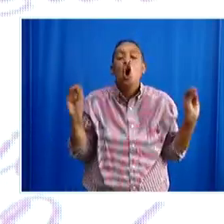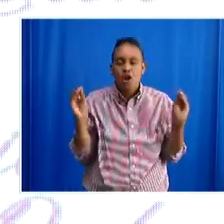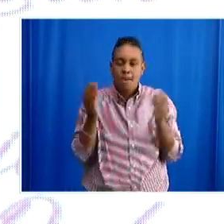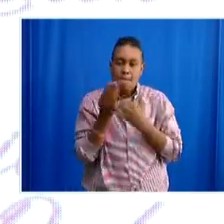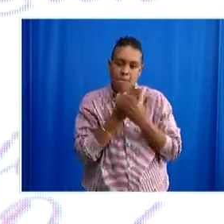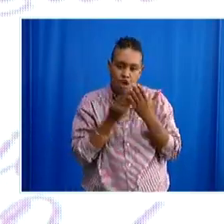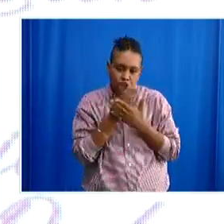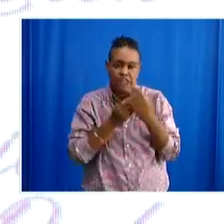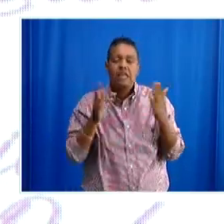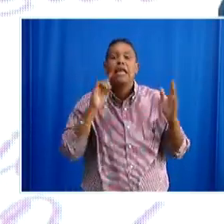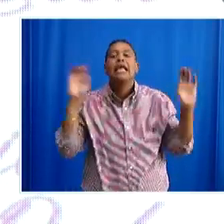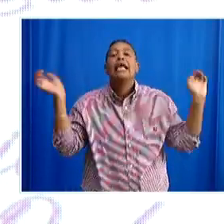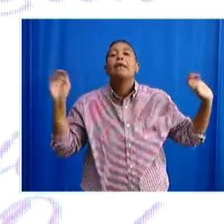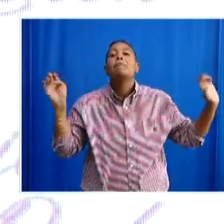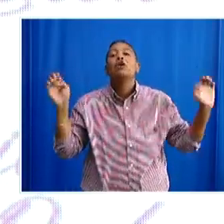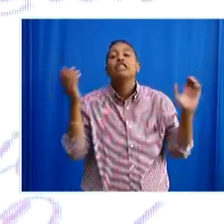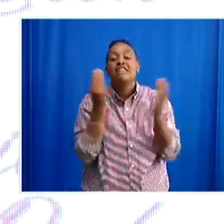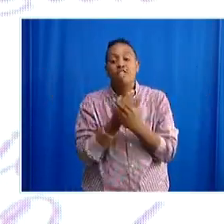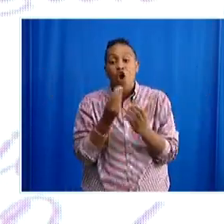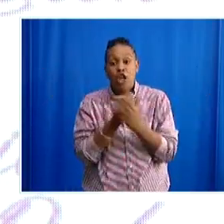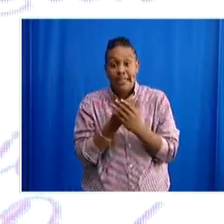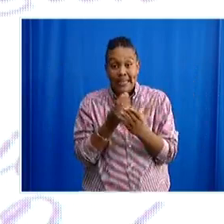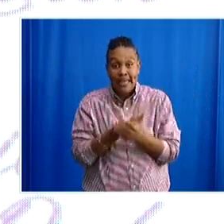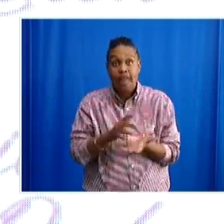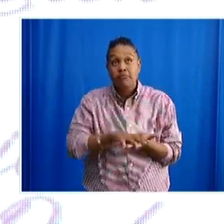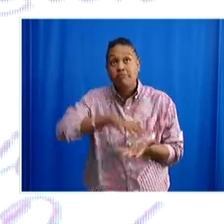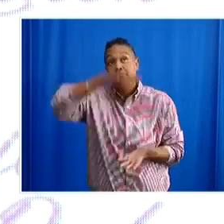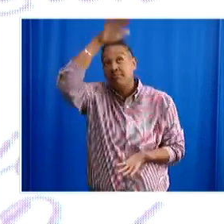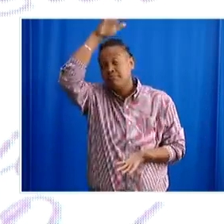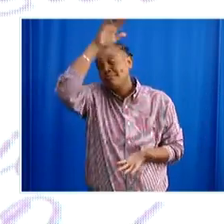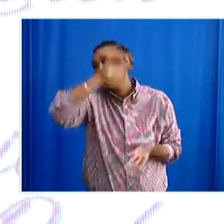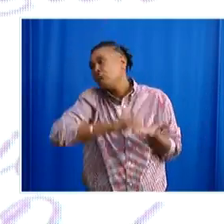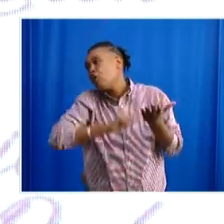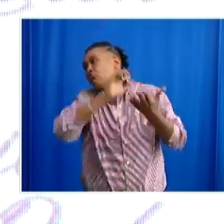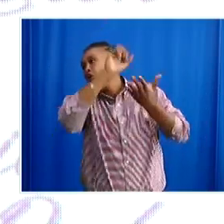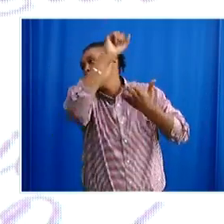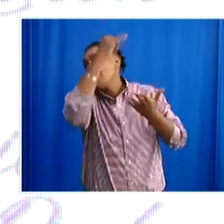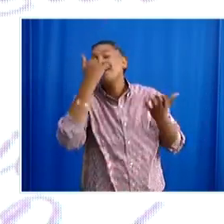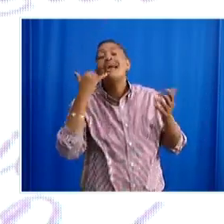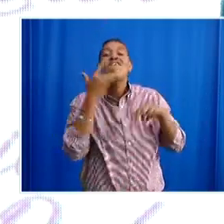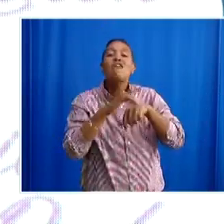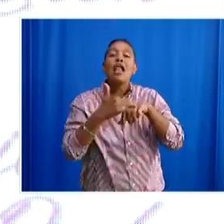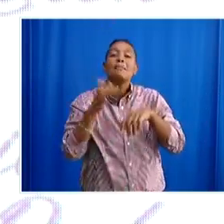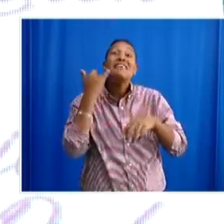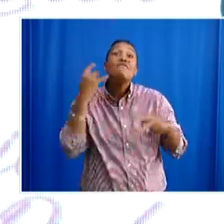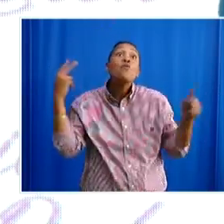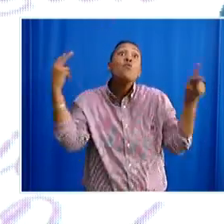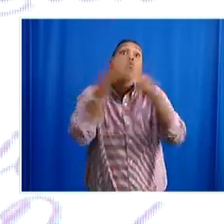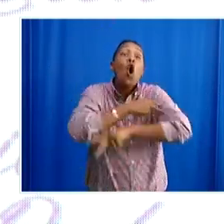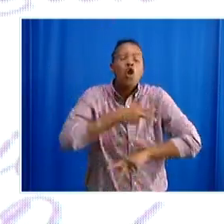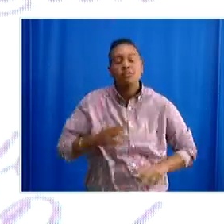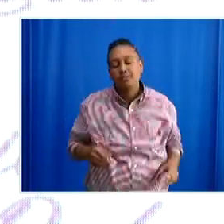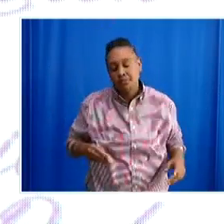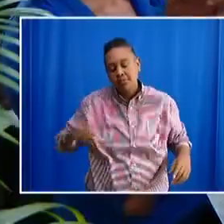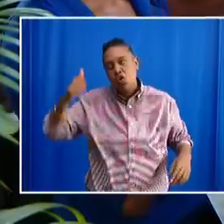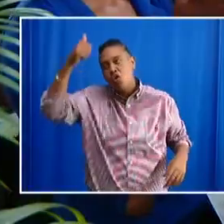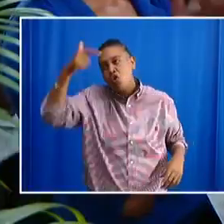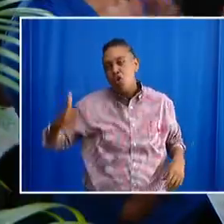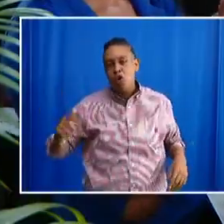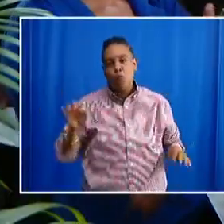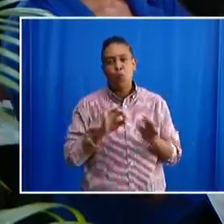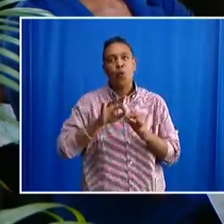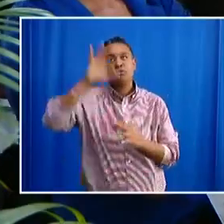non-budgetary emergency funding that can be available in the worst possible event.